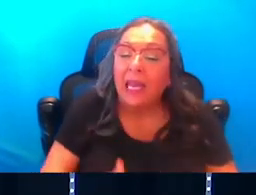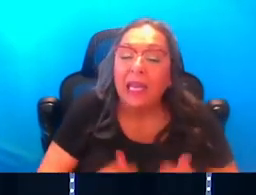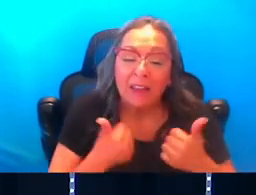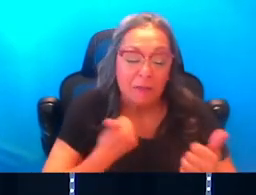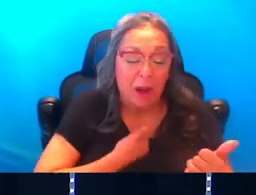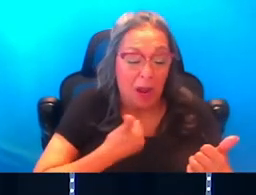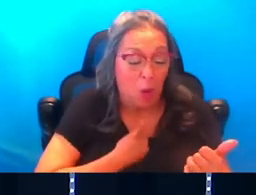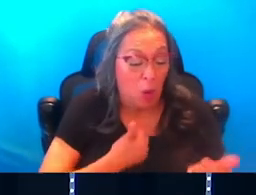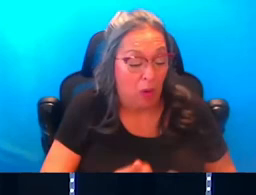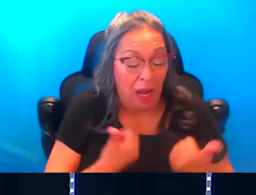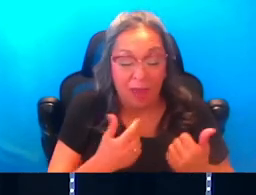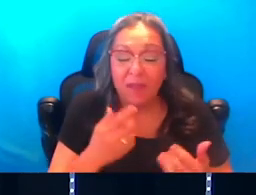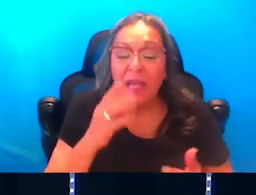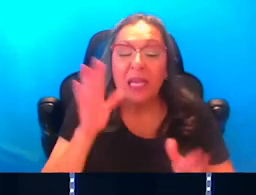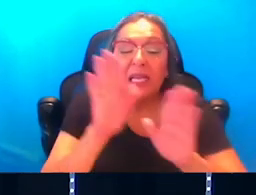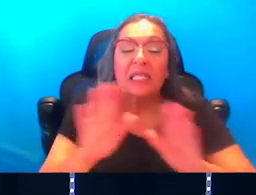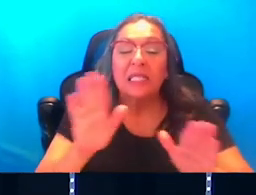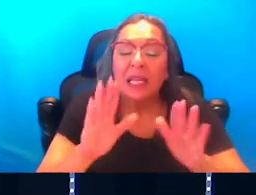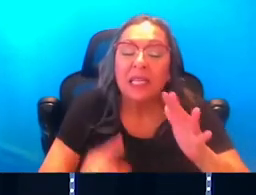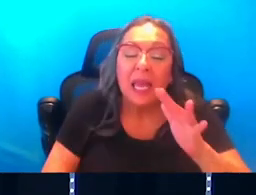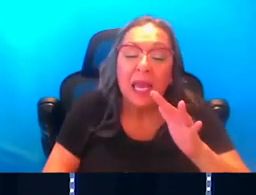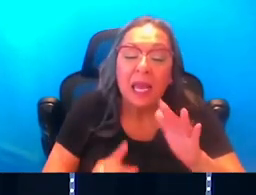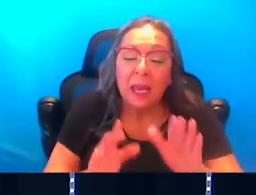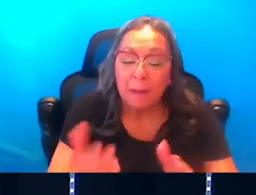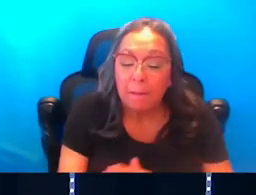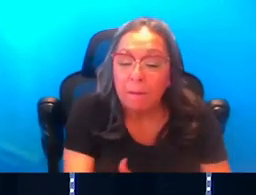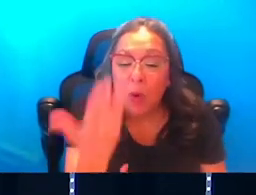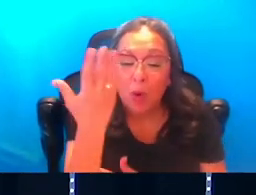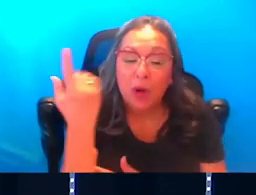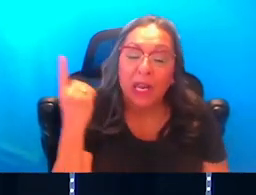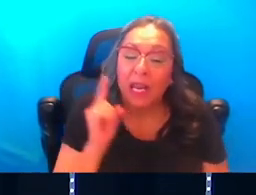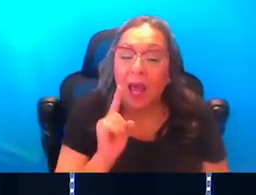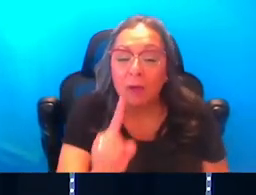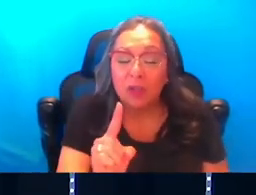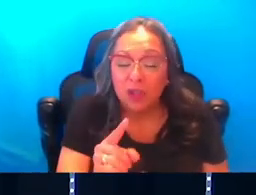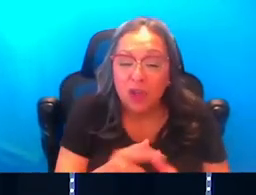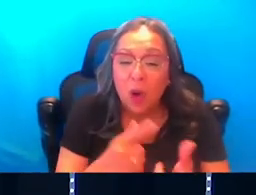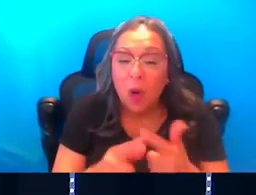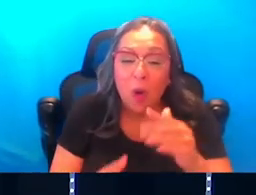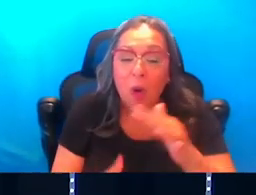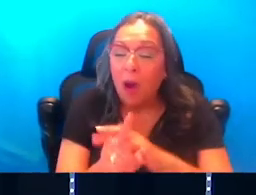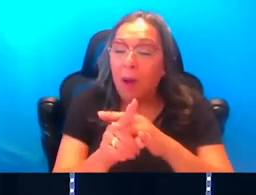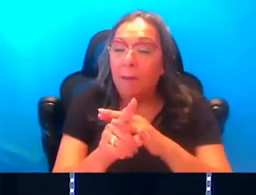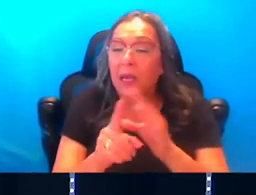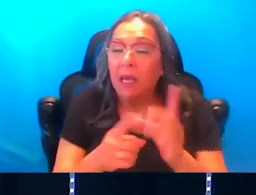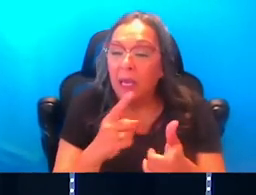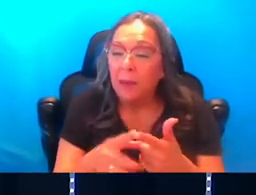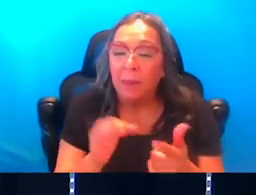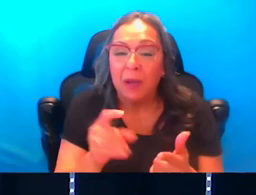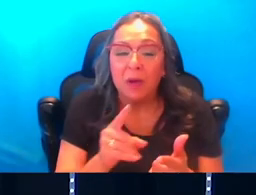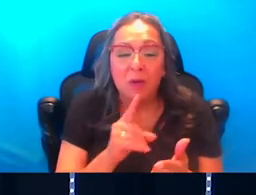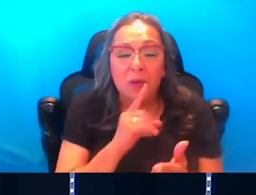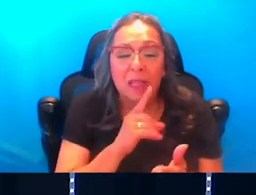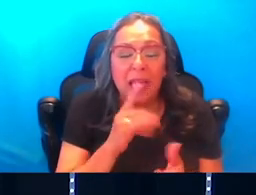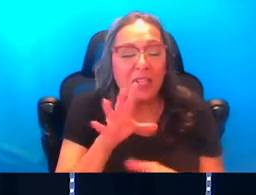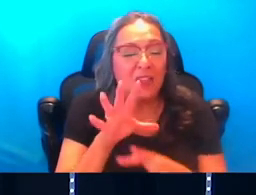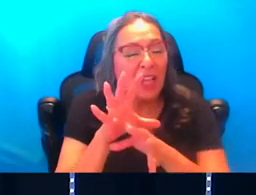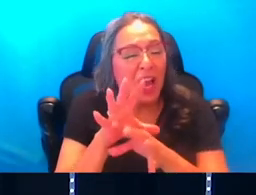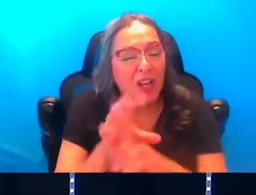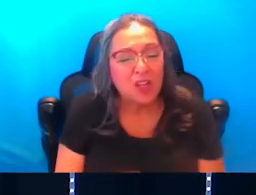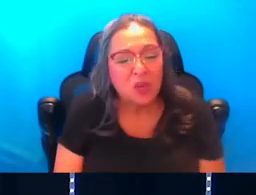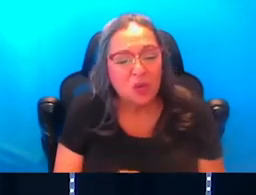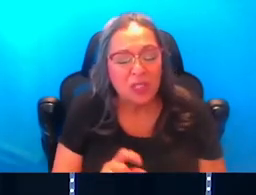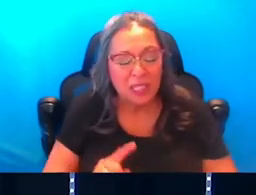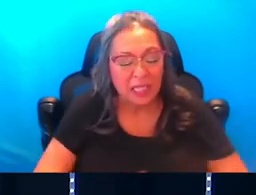Sunday morning. And it was like this shell of stone was around my soul because I got so used to it. I got so used to that life and